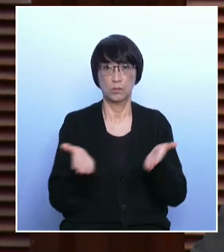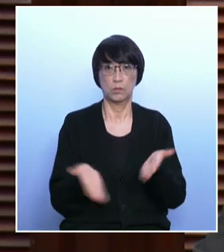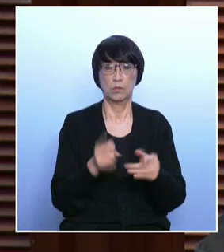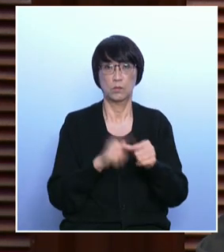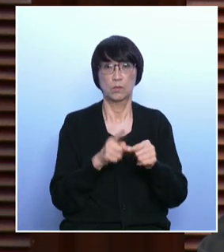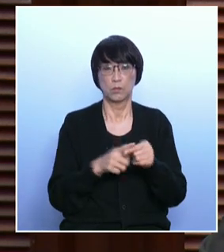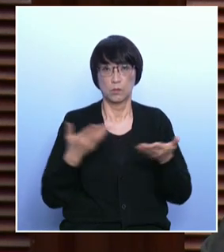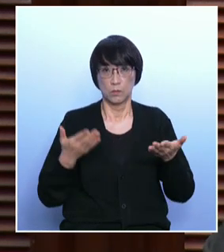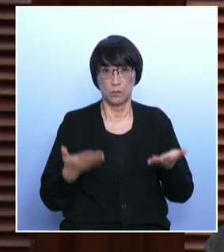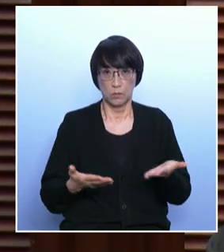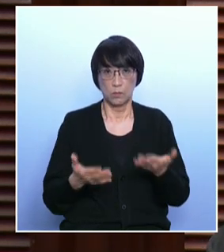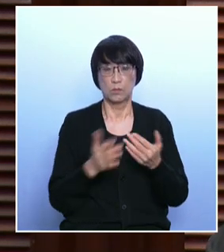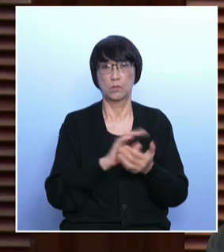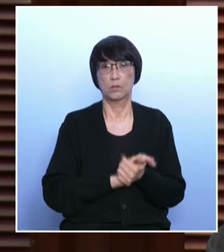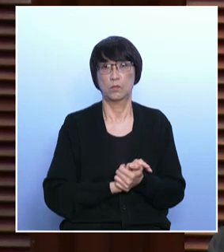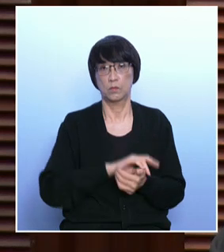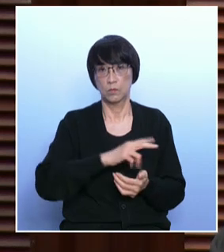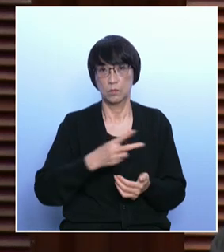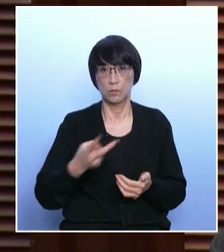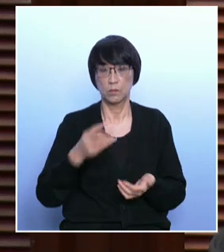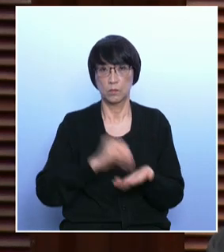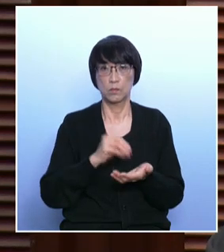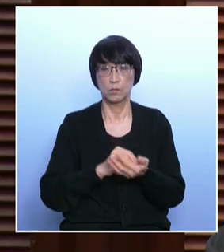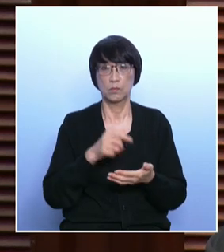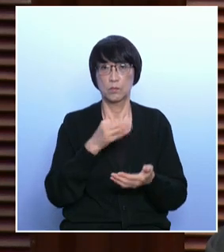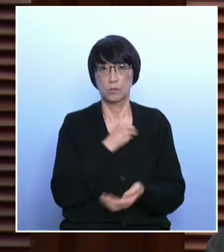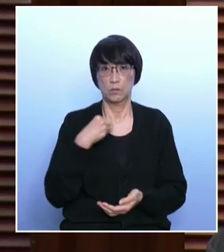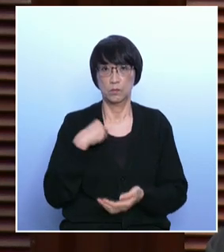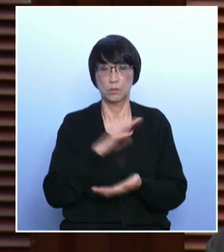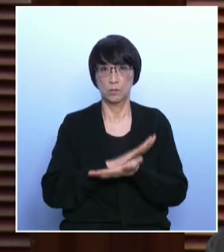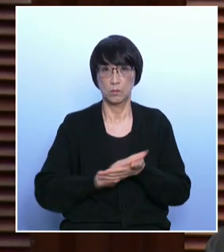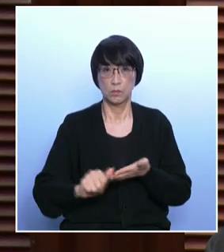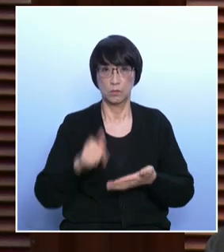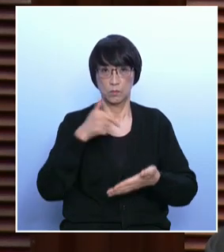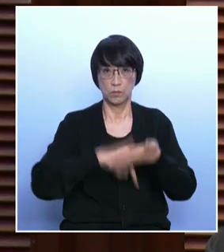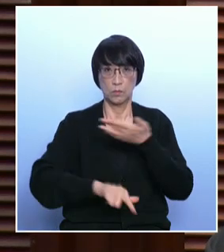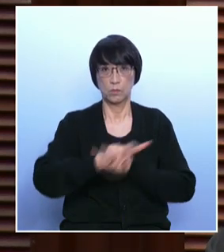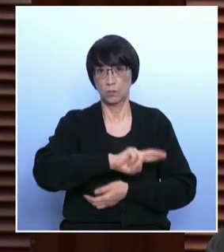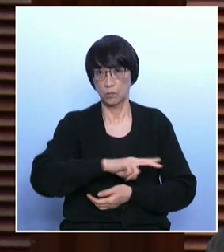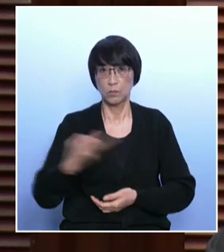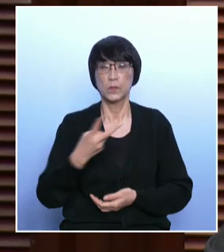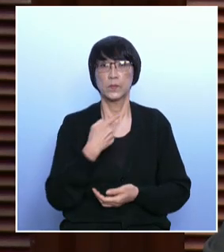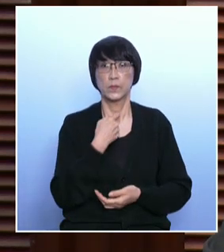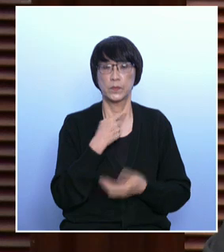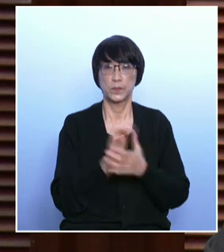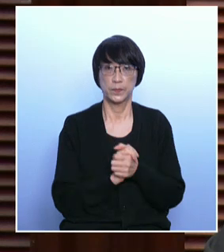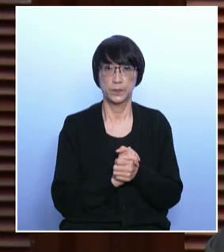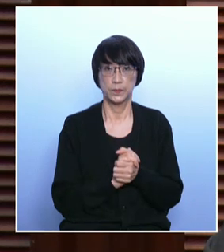was about deepening the reform and moving towards